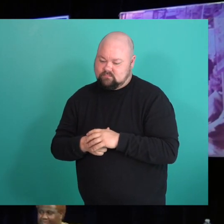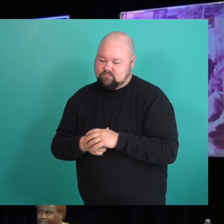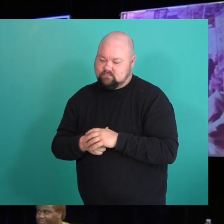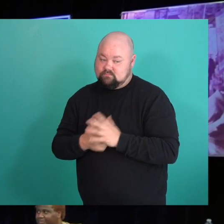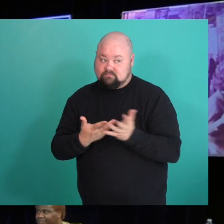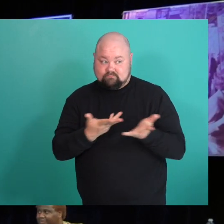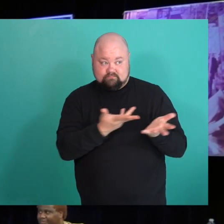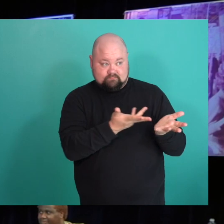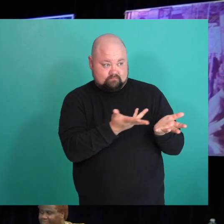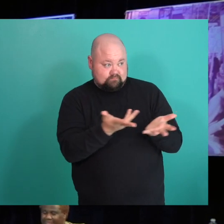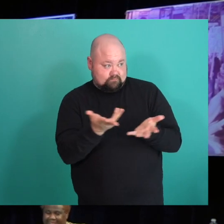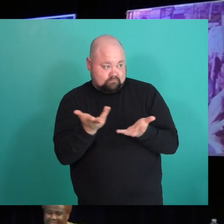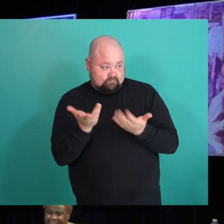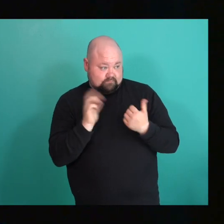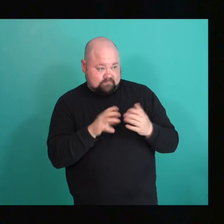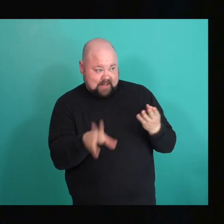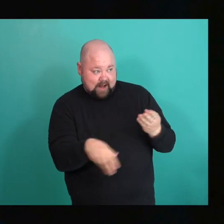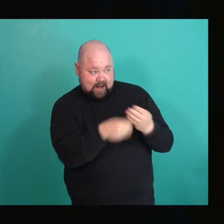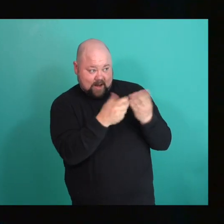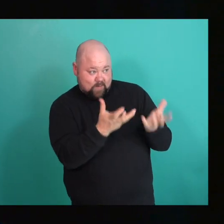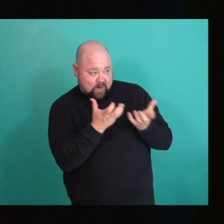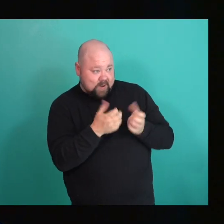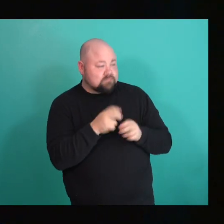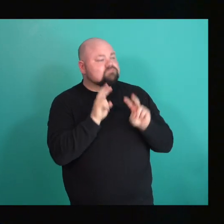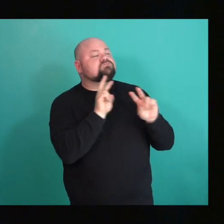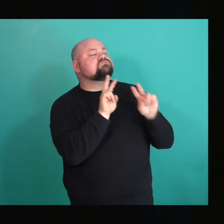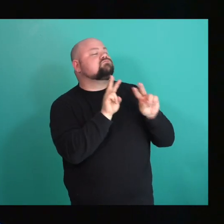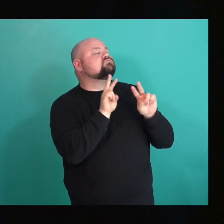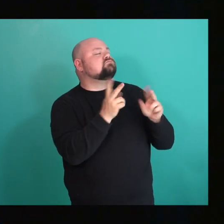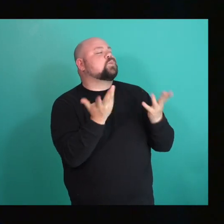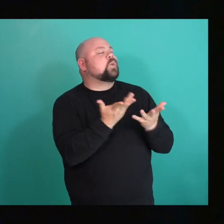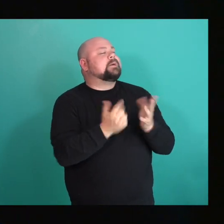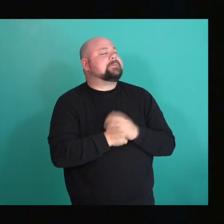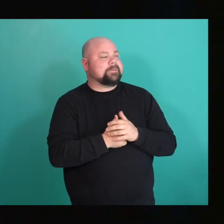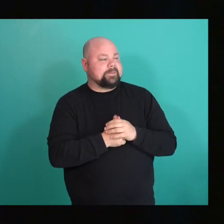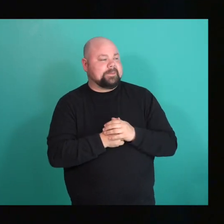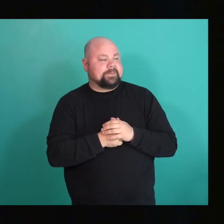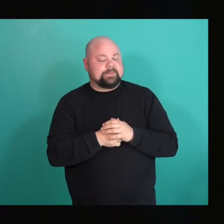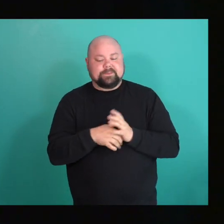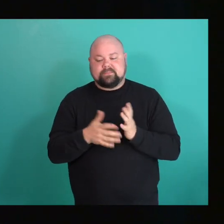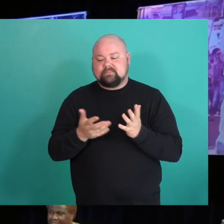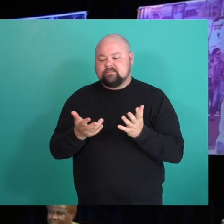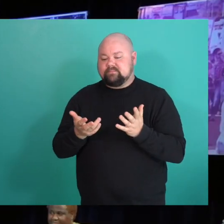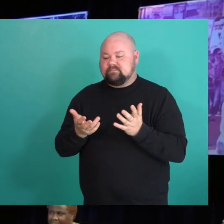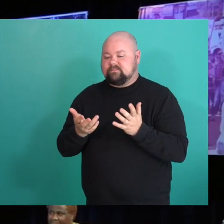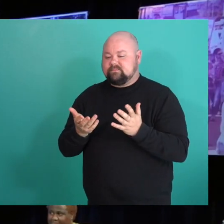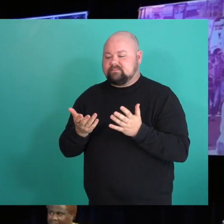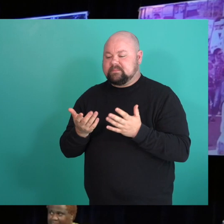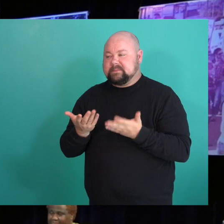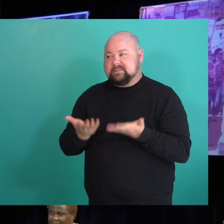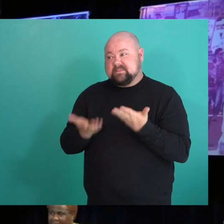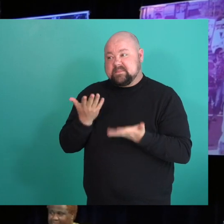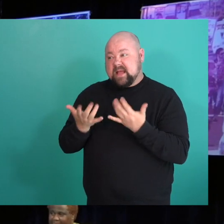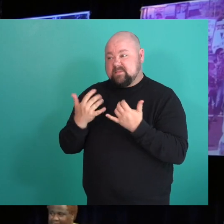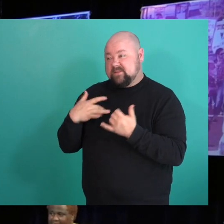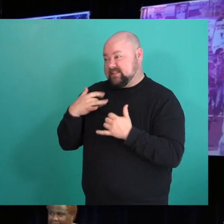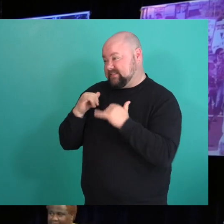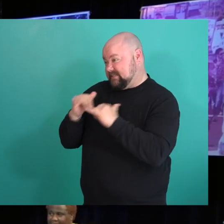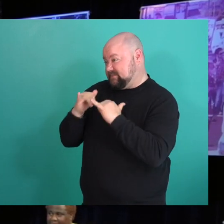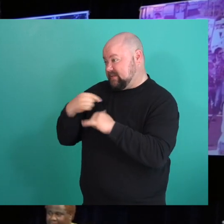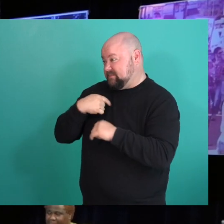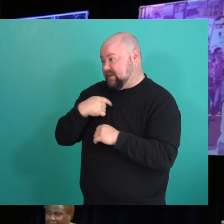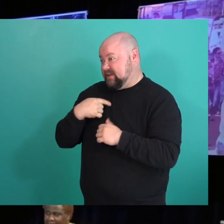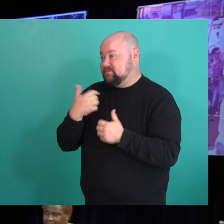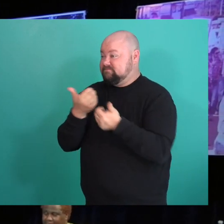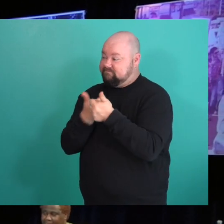Anyone else want to share what they're looking forward to the most? I mean, I don't know if anyone's like me, but it's like, I'm an executive director of